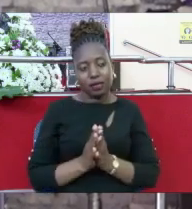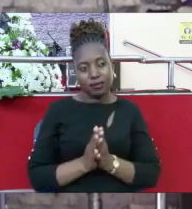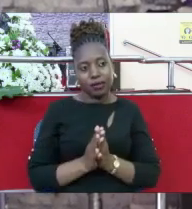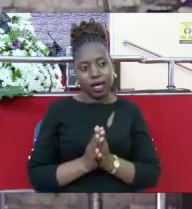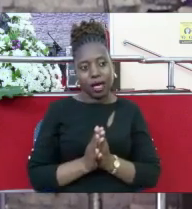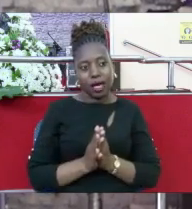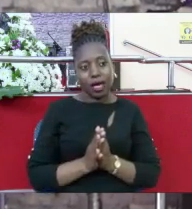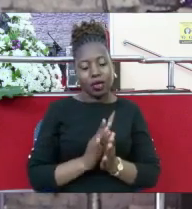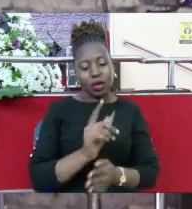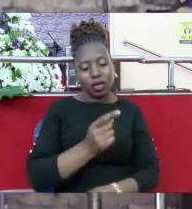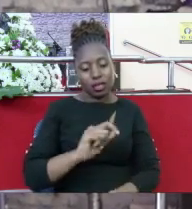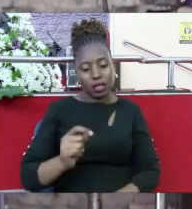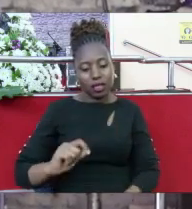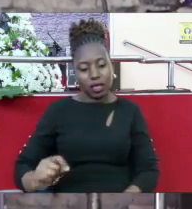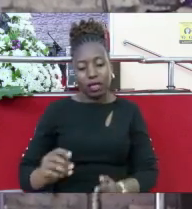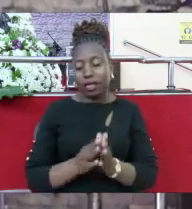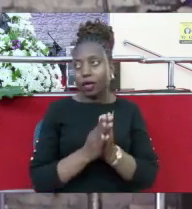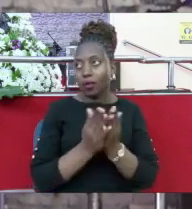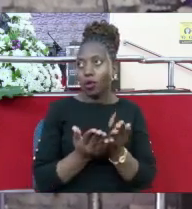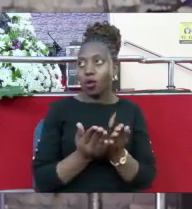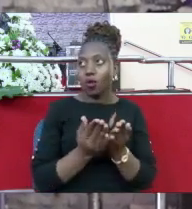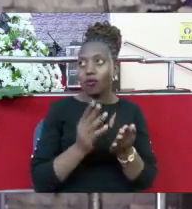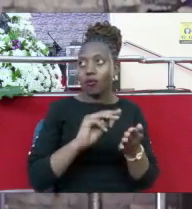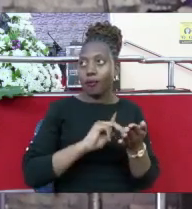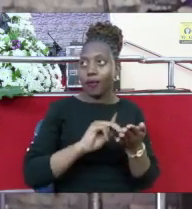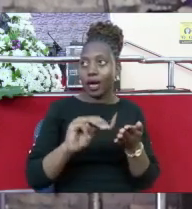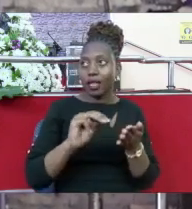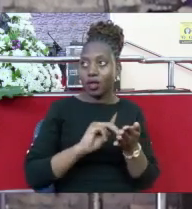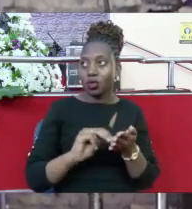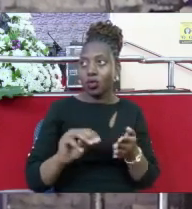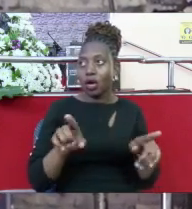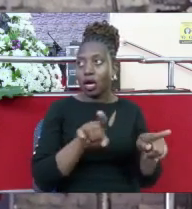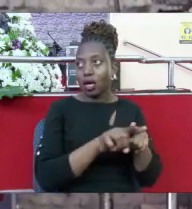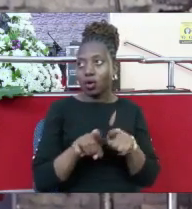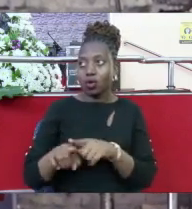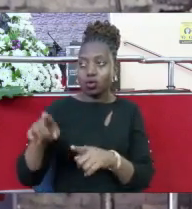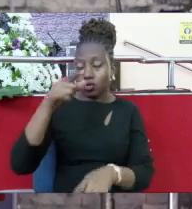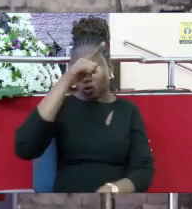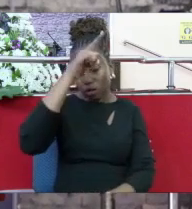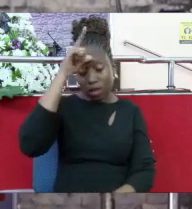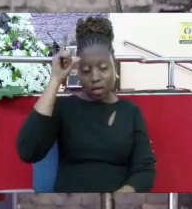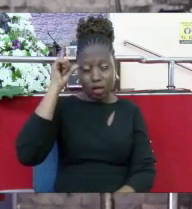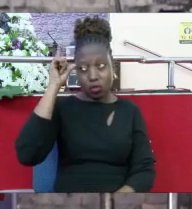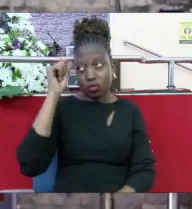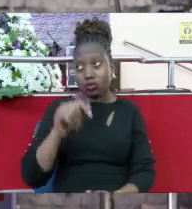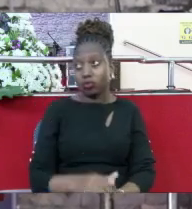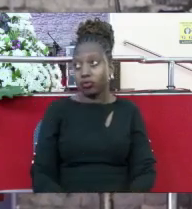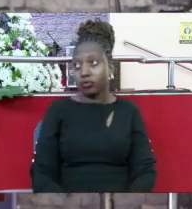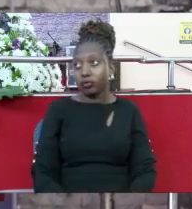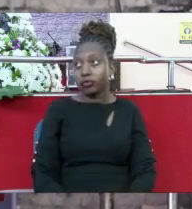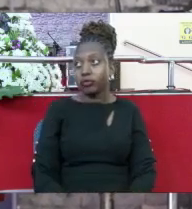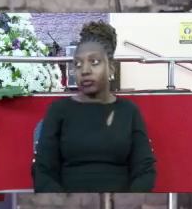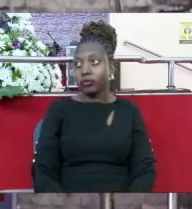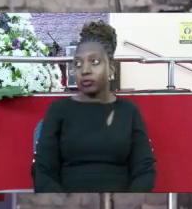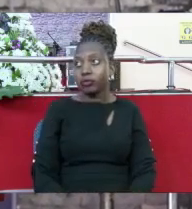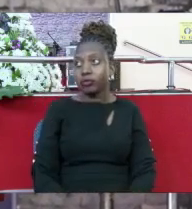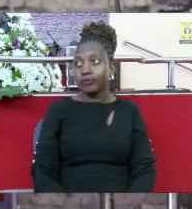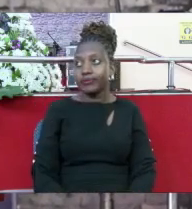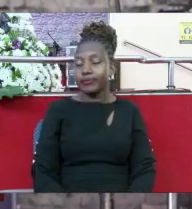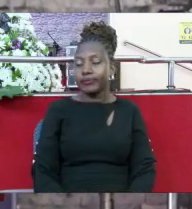Matthew 25:14-30 and also Luke 16:1-13. Mathayo, we shall not read. 25 na